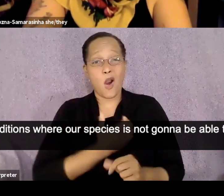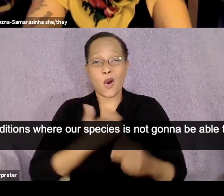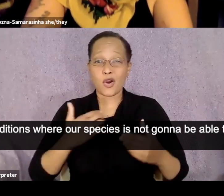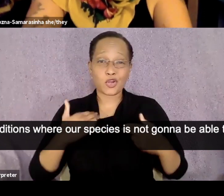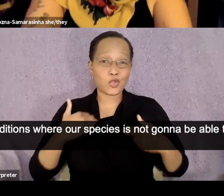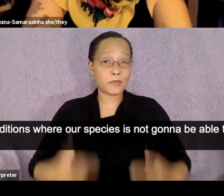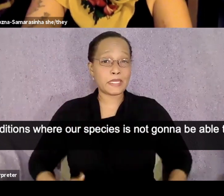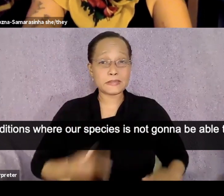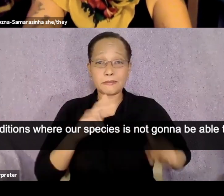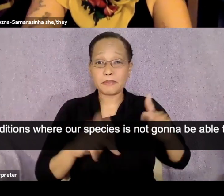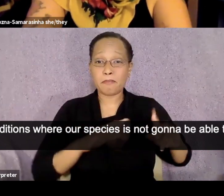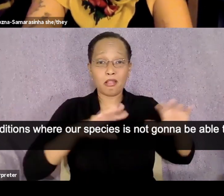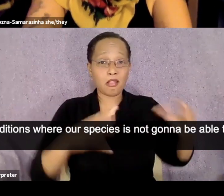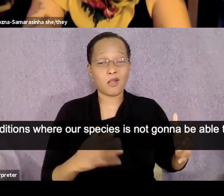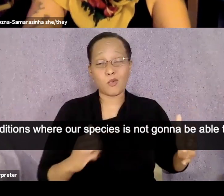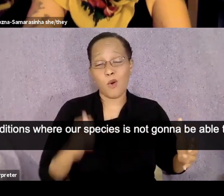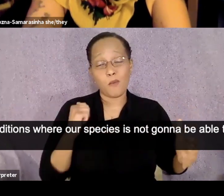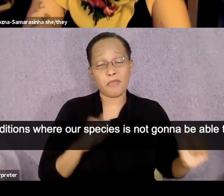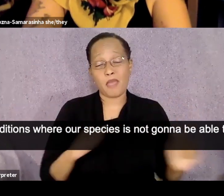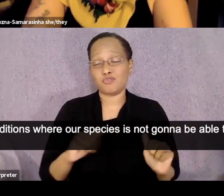survive in mass.